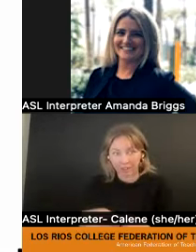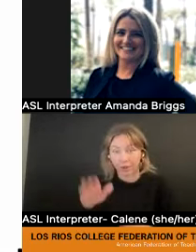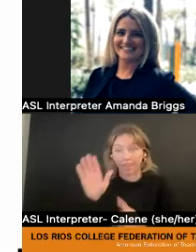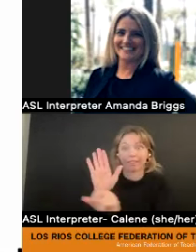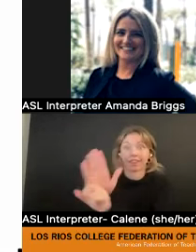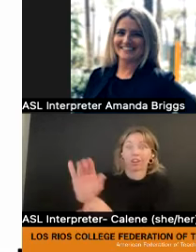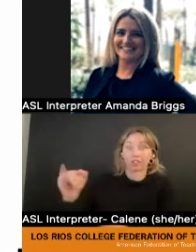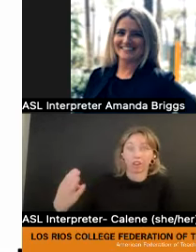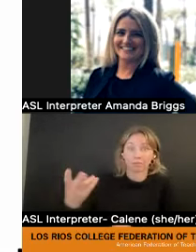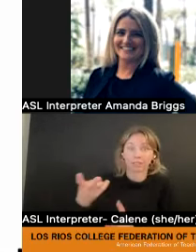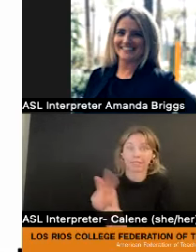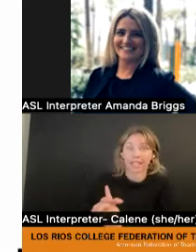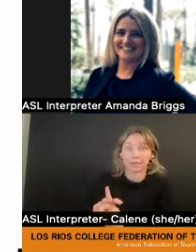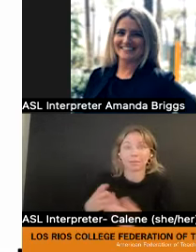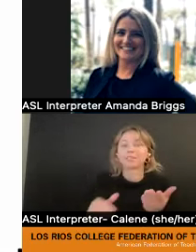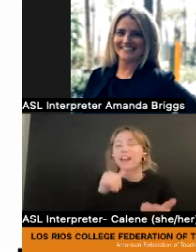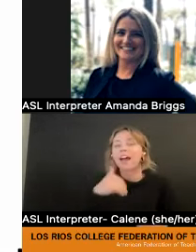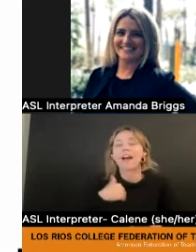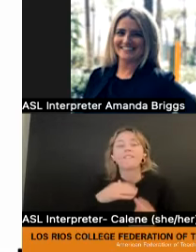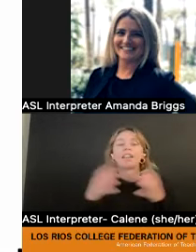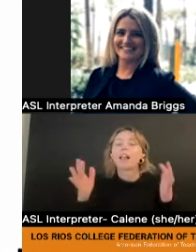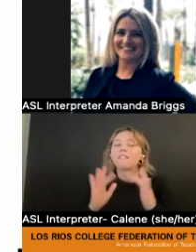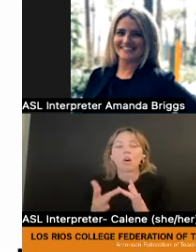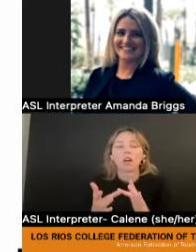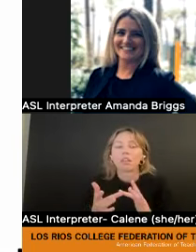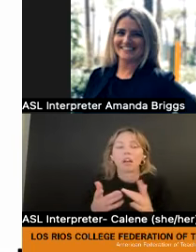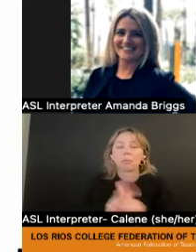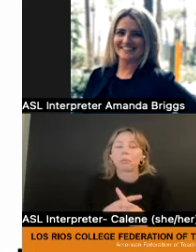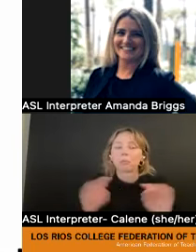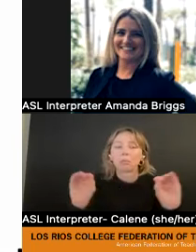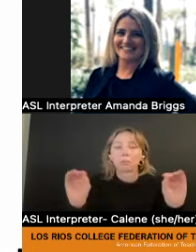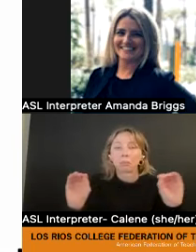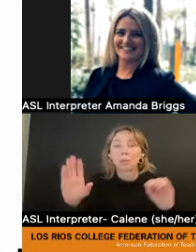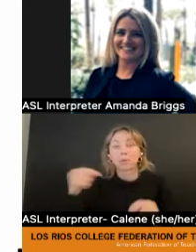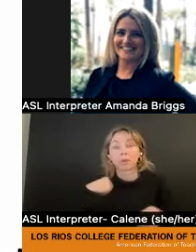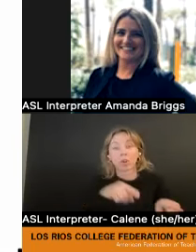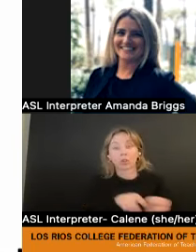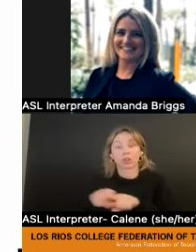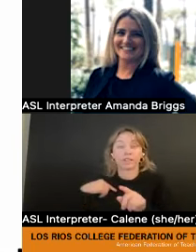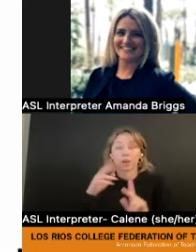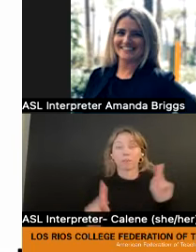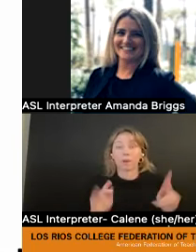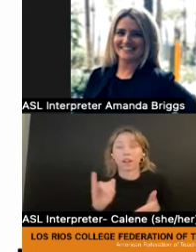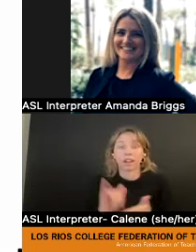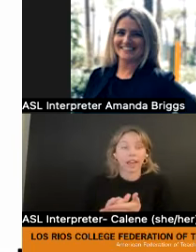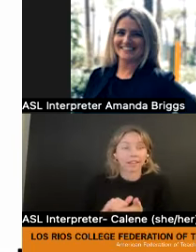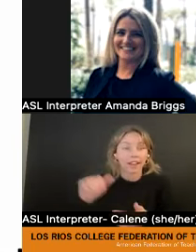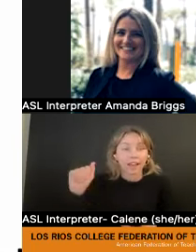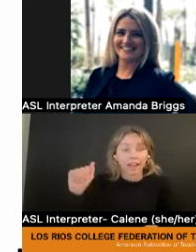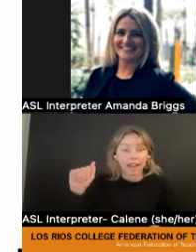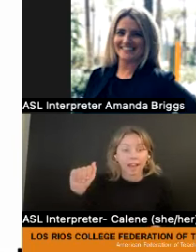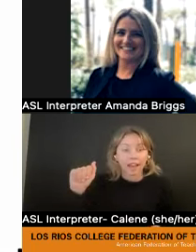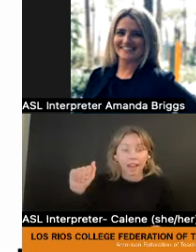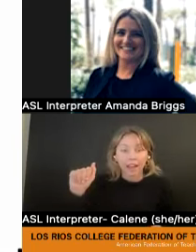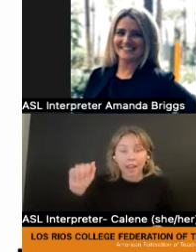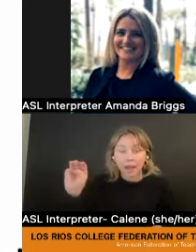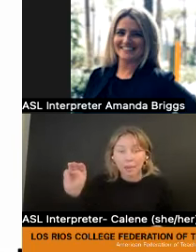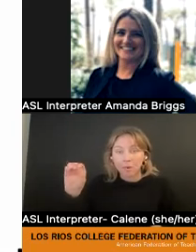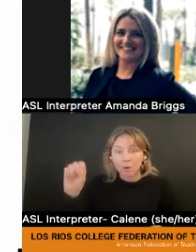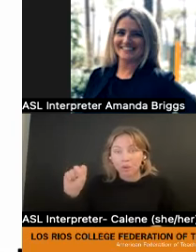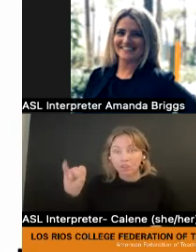assignment, again, may not have a lot of online assignments. But we also have folks like the Puente and Emoja coordinators, where they'll be on a